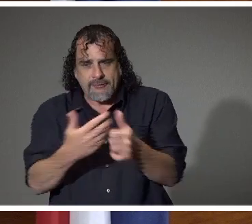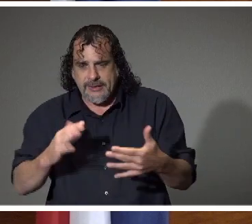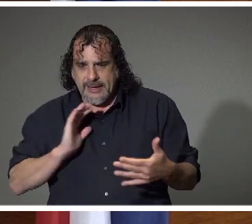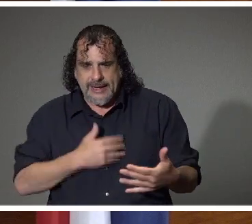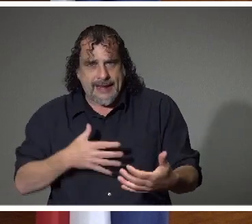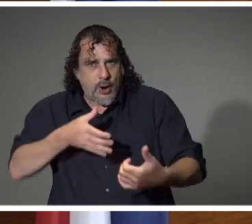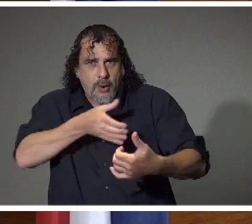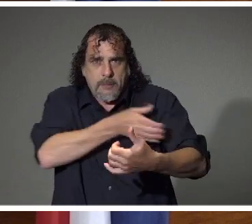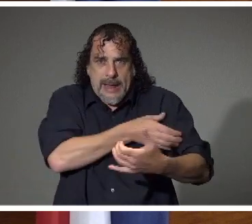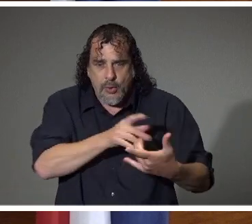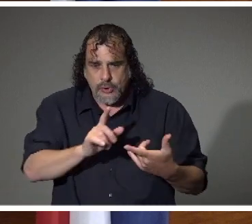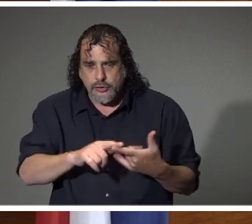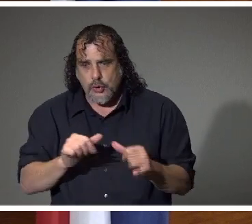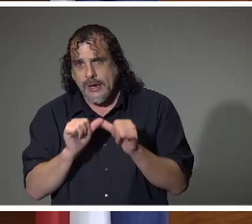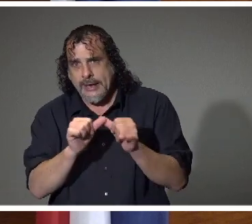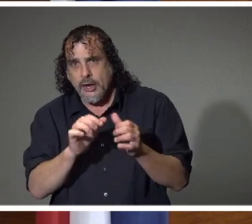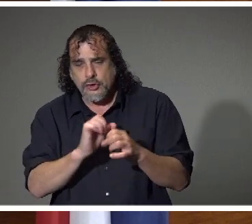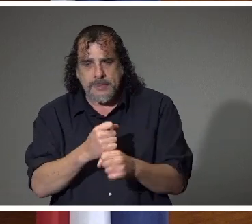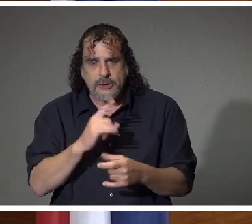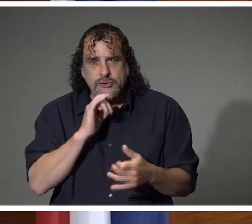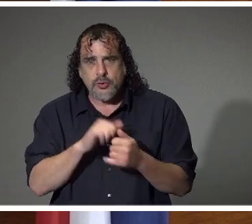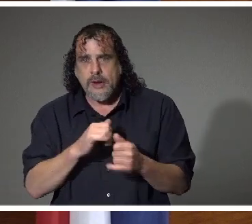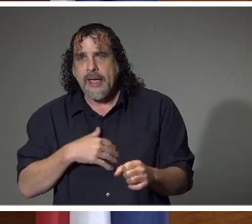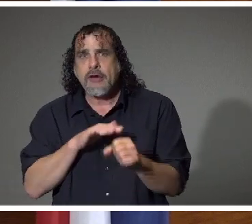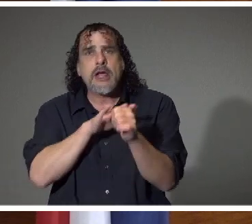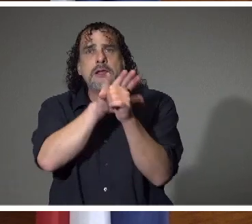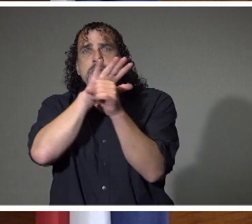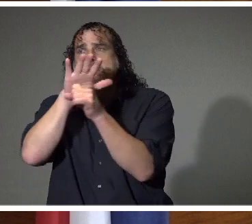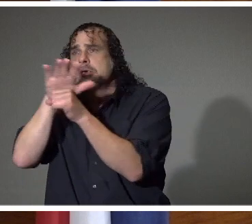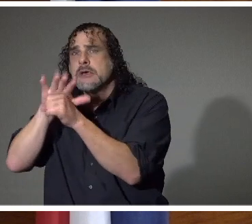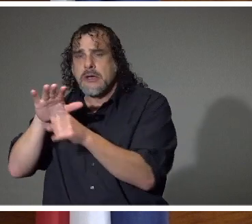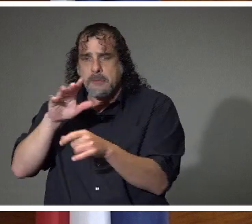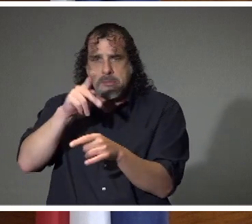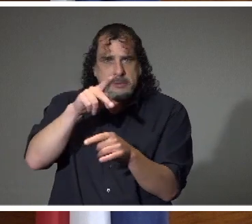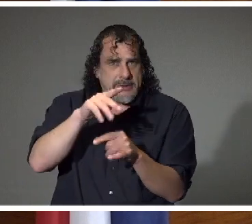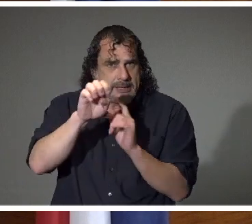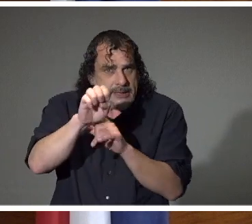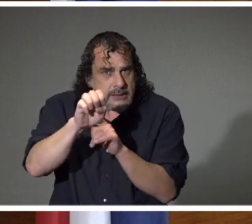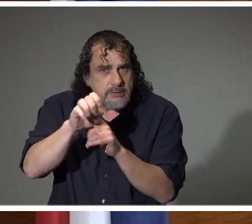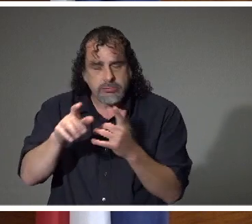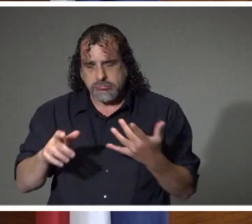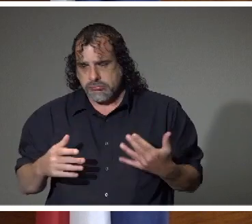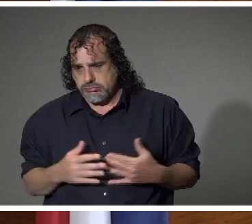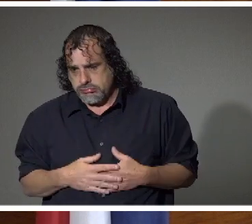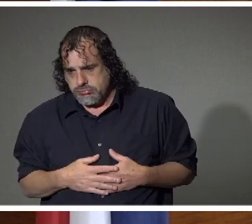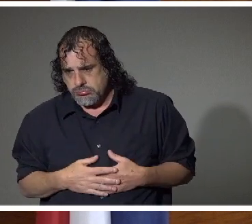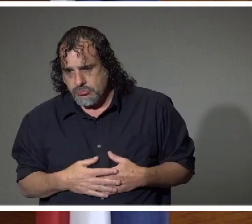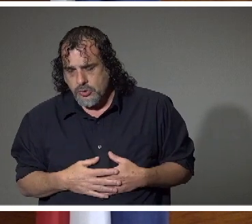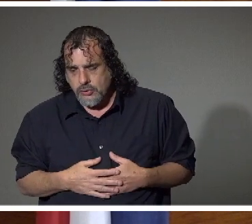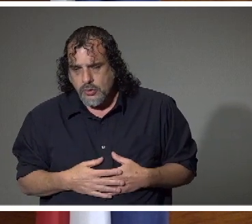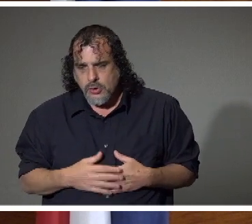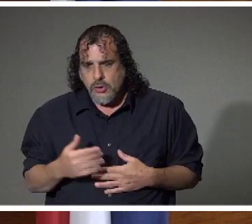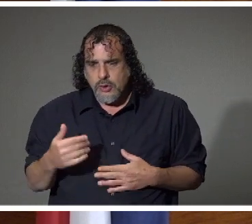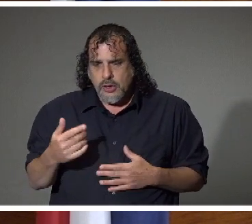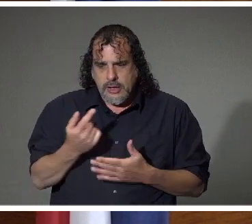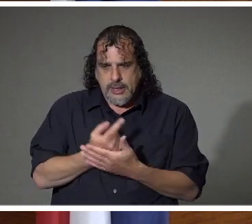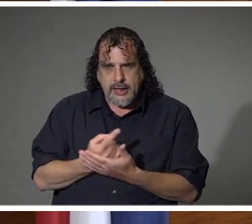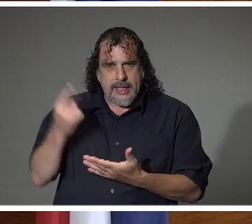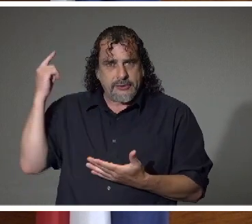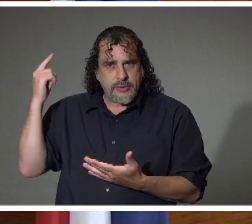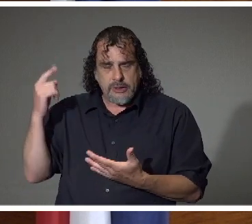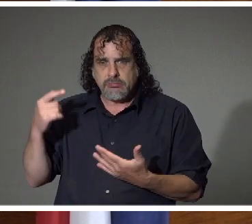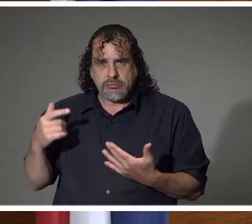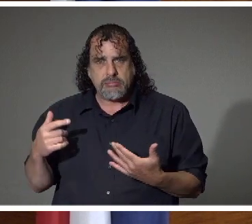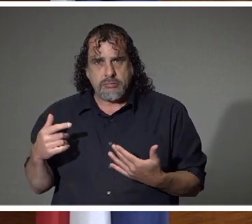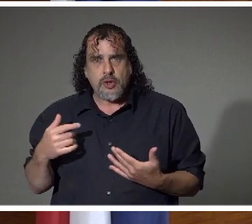to continue to ensure that we have adequate numbers of PPE. We had a week last week in which